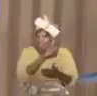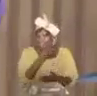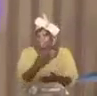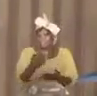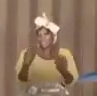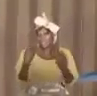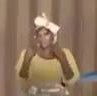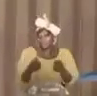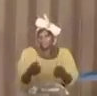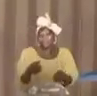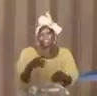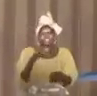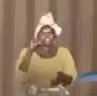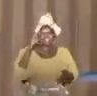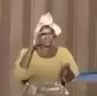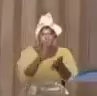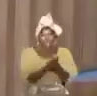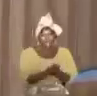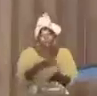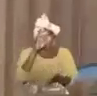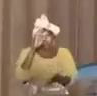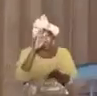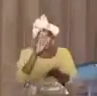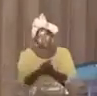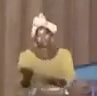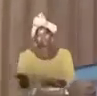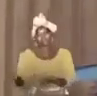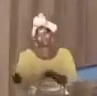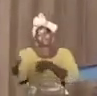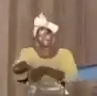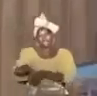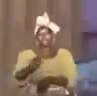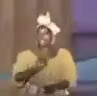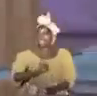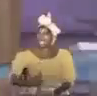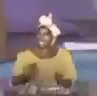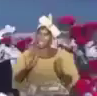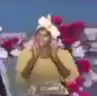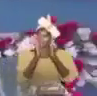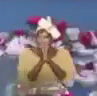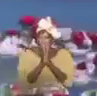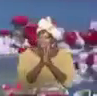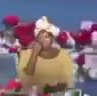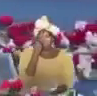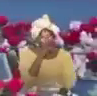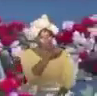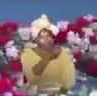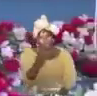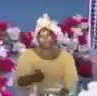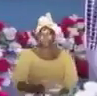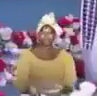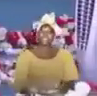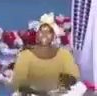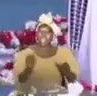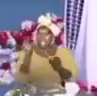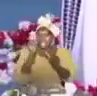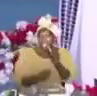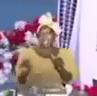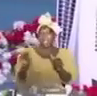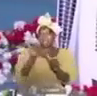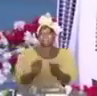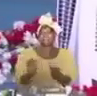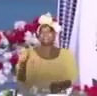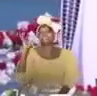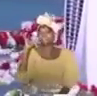the men in their lives. I pray for someone. Every pattern you have seen around your life and your family that